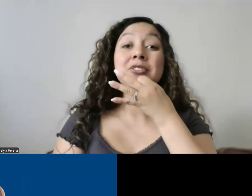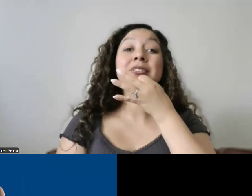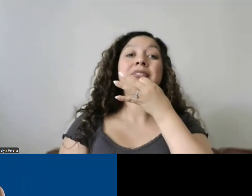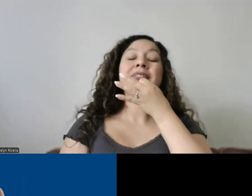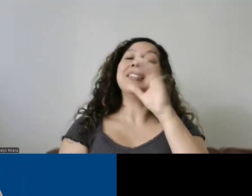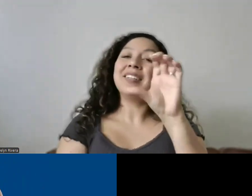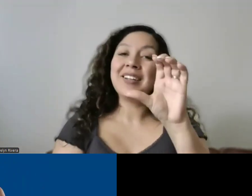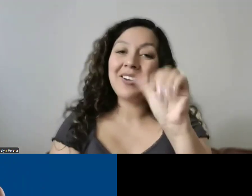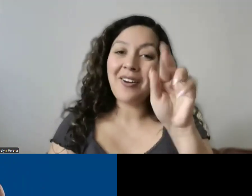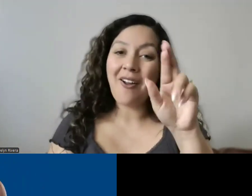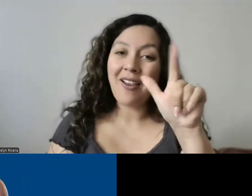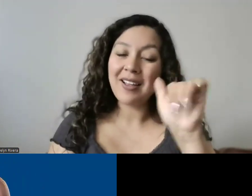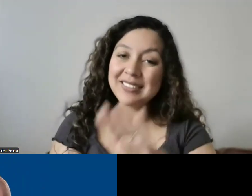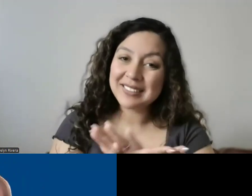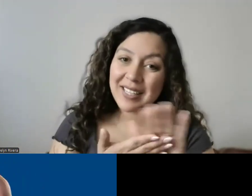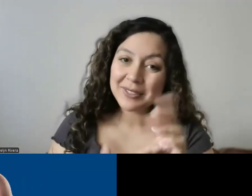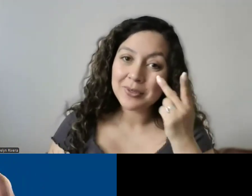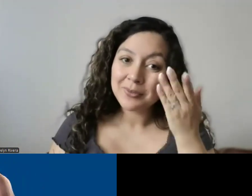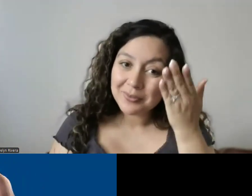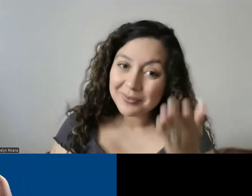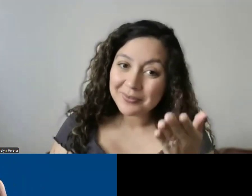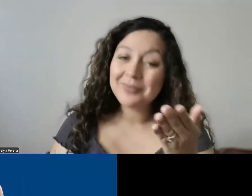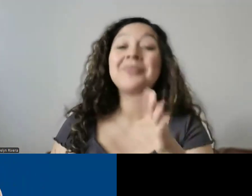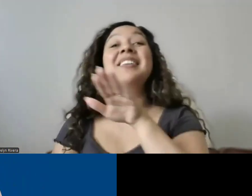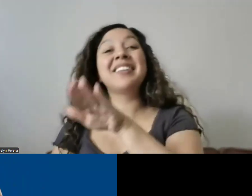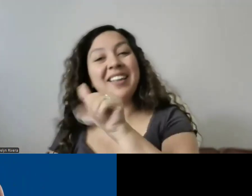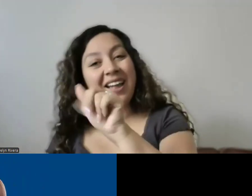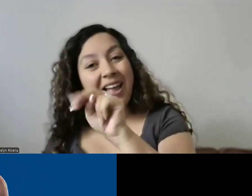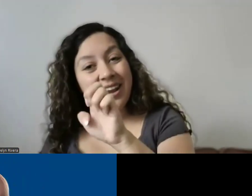you. And a lot's happened. And Elena, great.